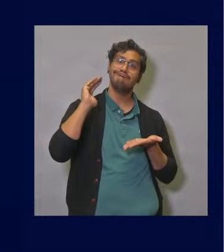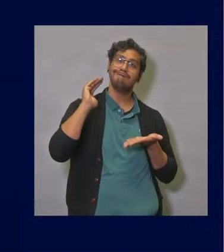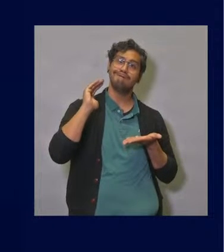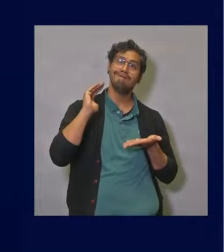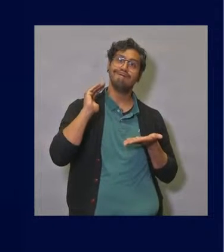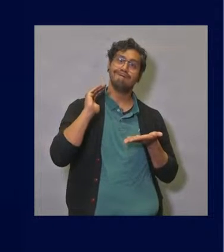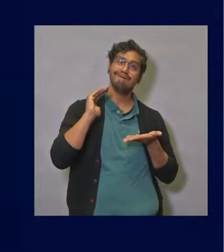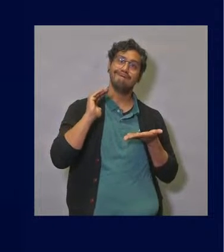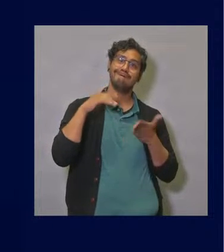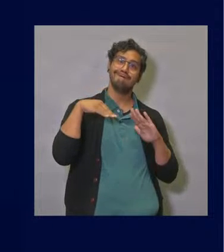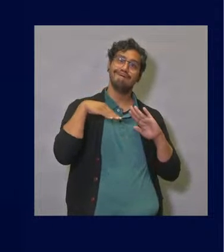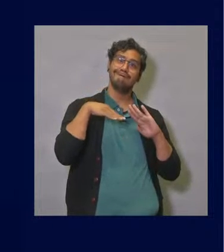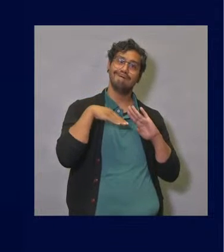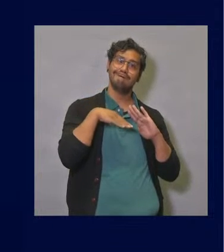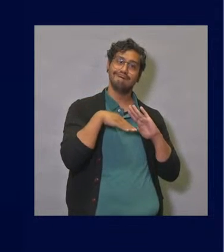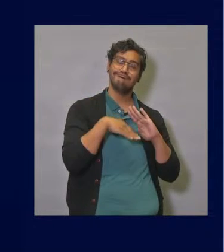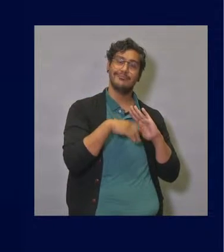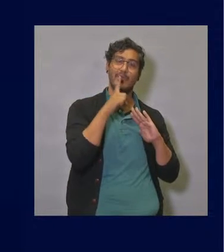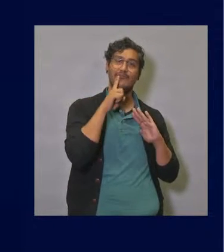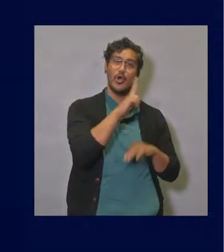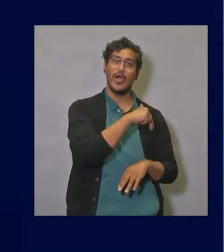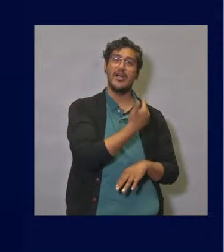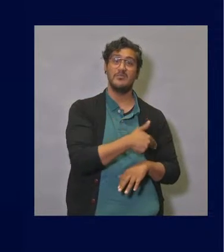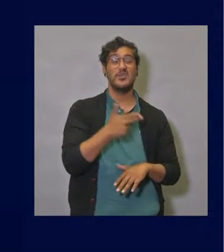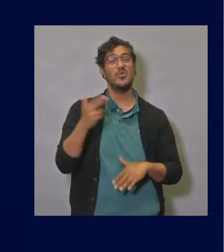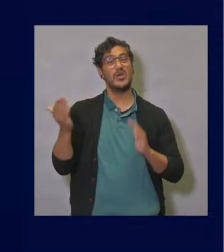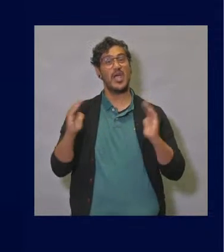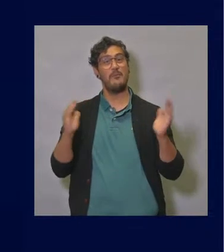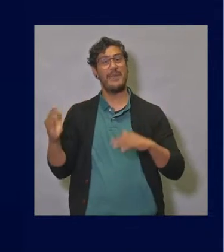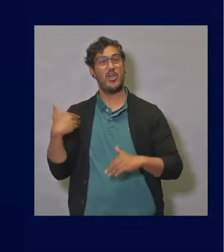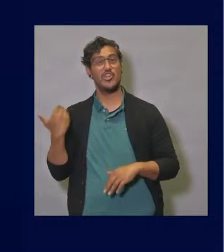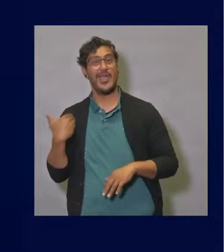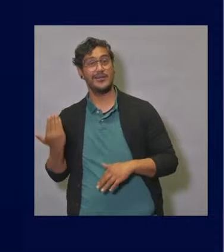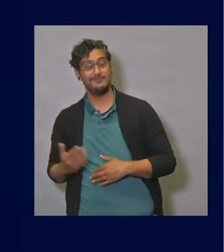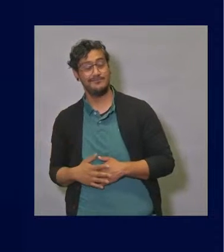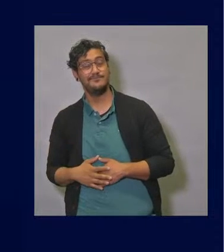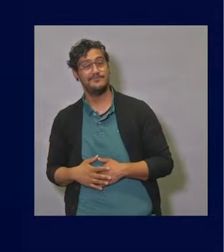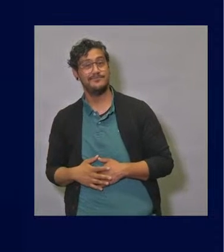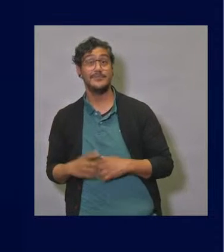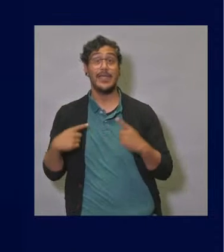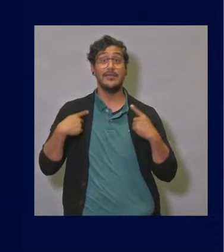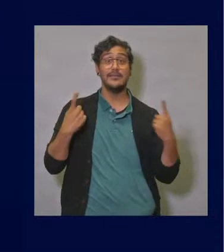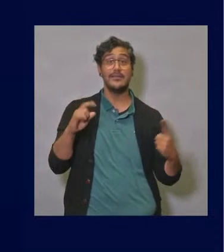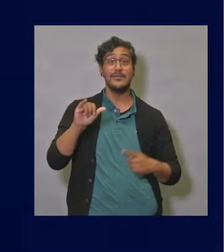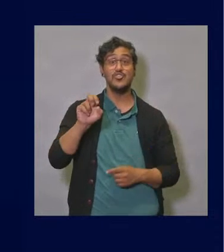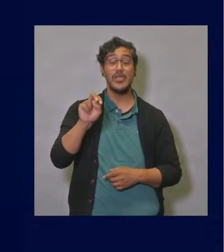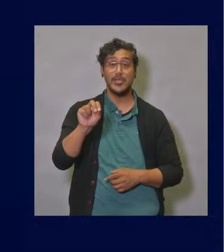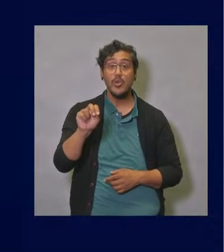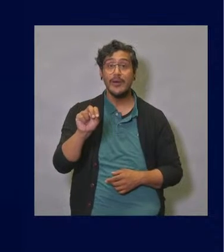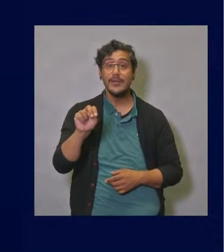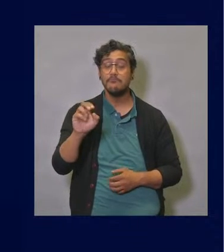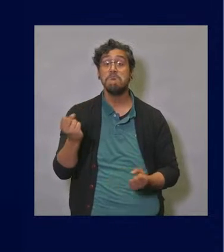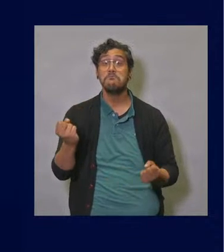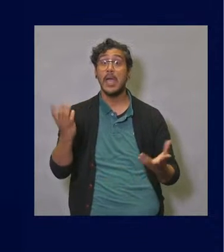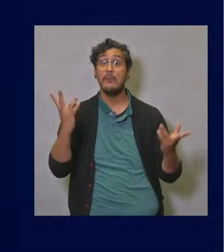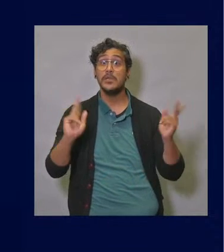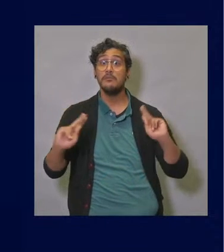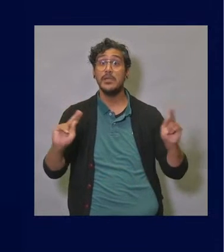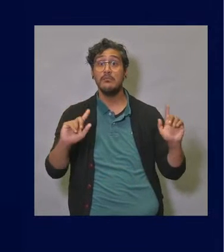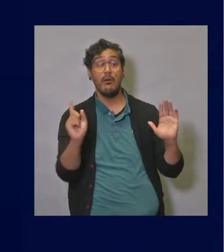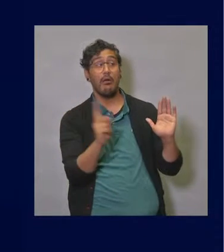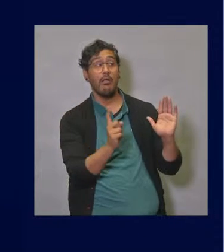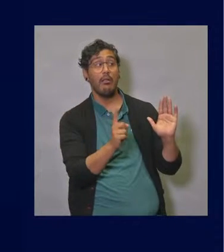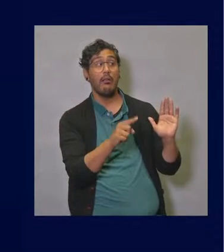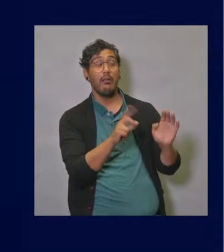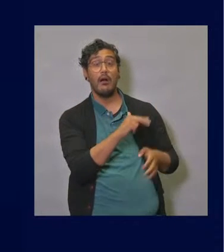COVID hospitalizations than our younger adults. And since January, the proportion of COVID hospitalizations that